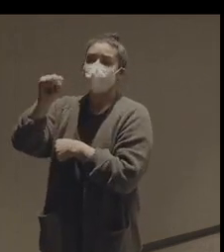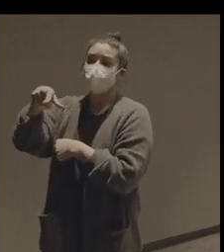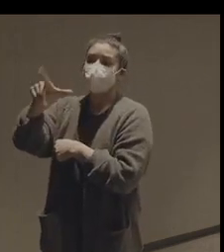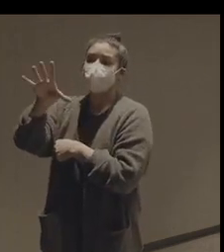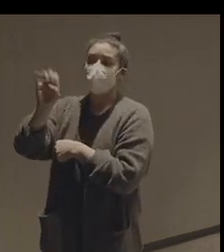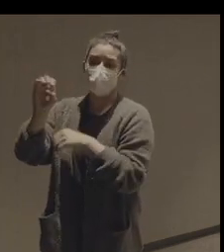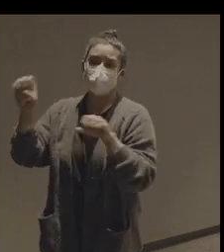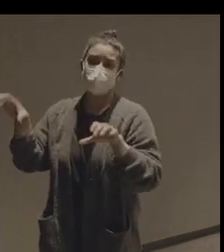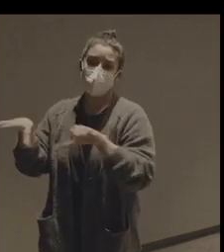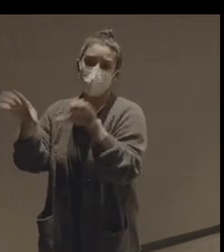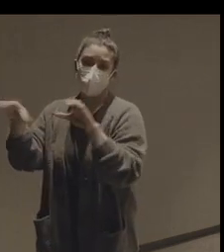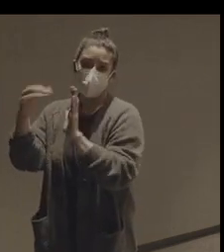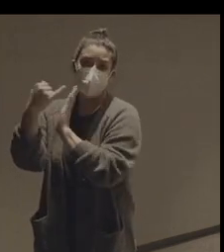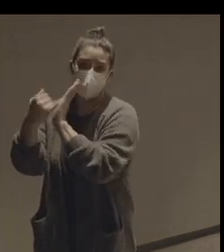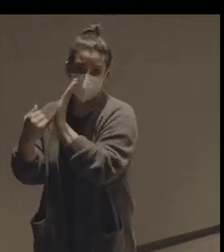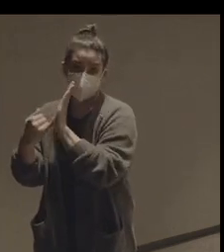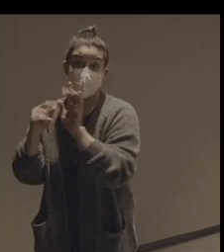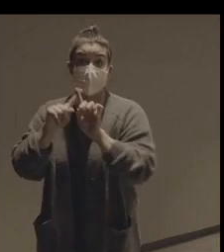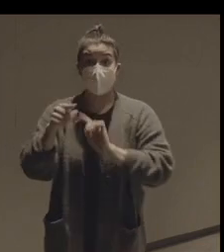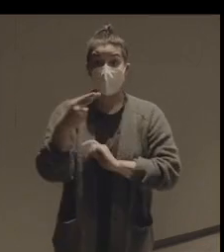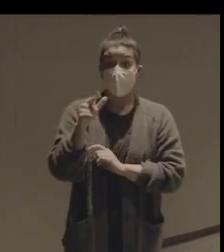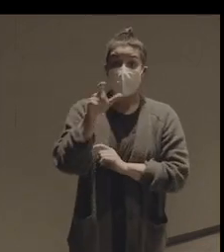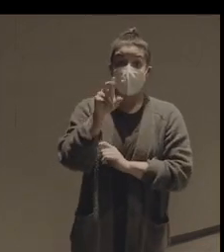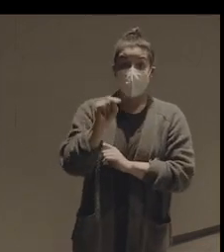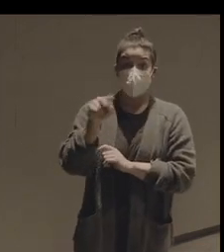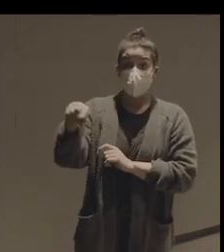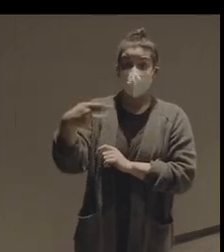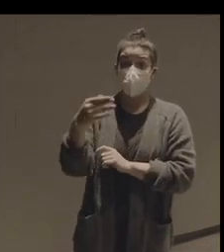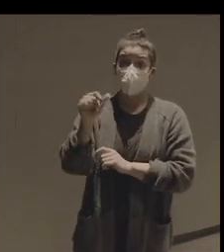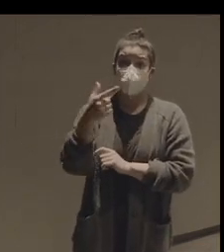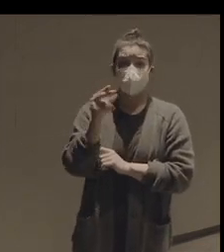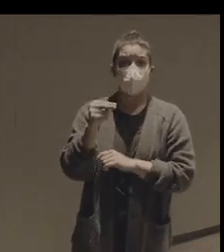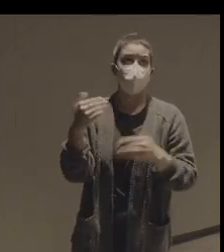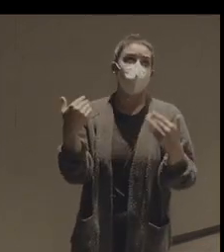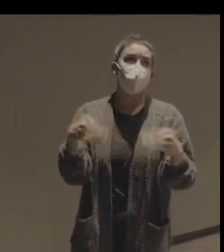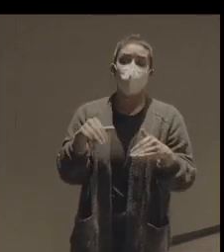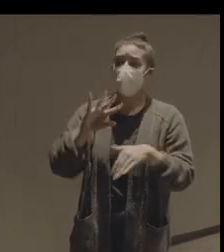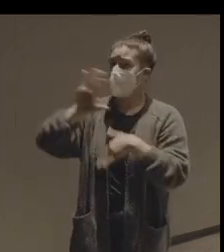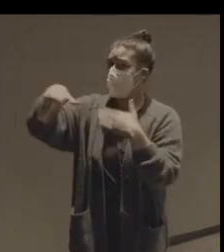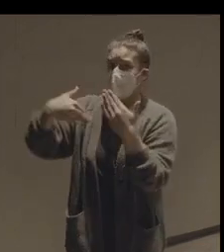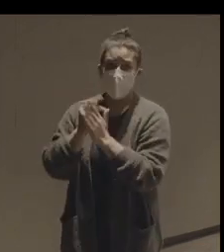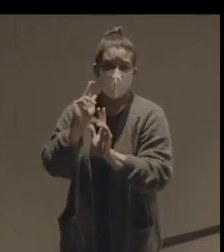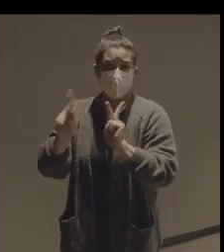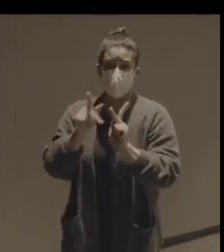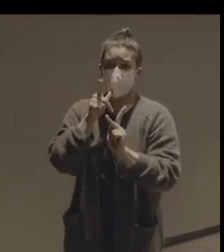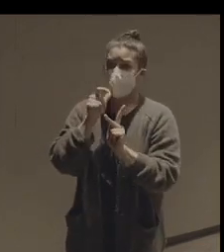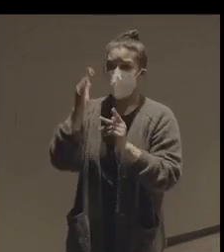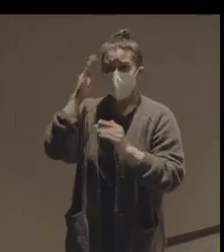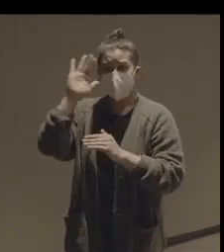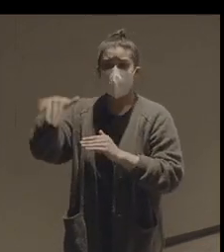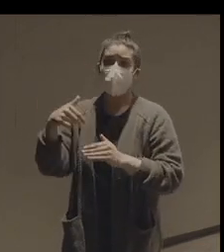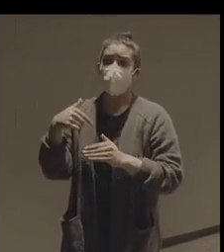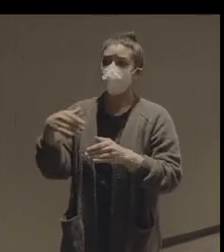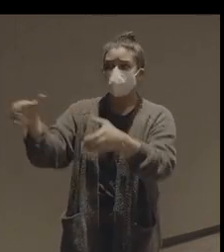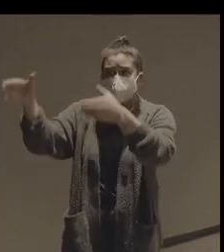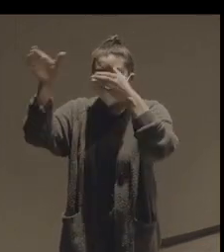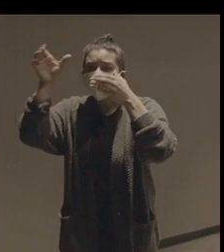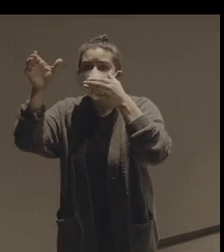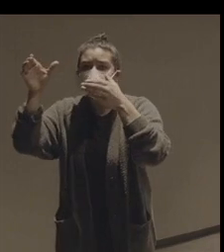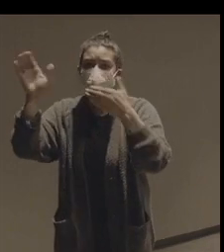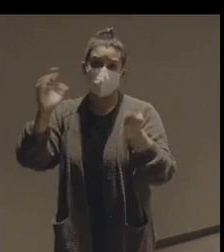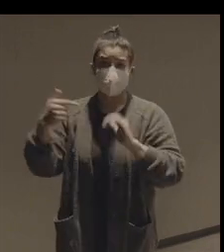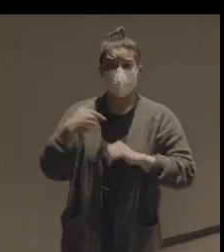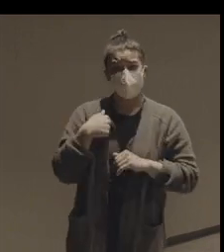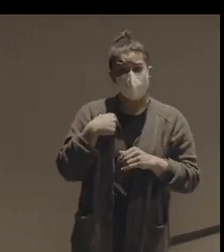herself, speak about the work with more direct knowledge than I have. So my thought was to divide this talk into sections. And in keeping